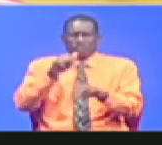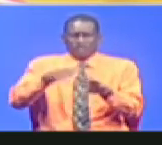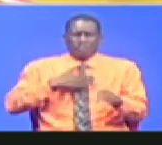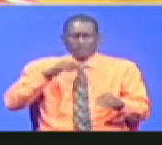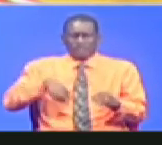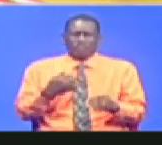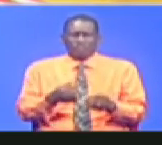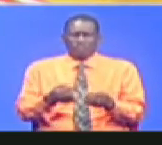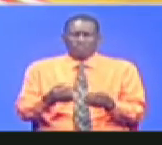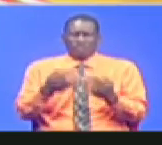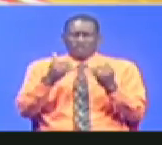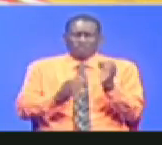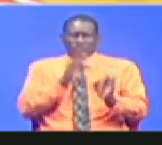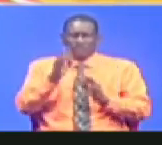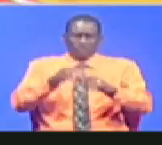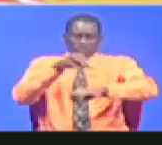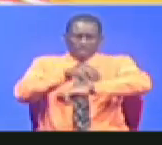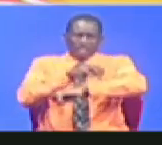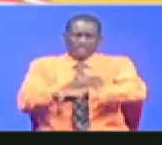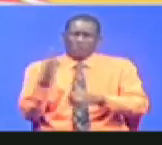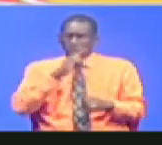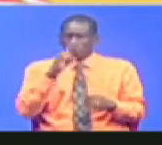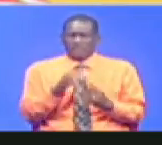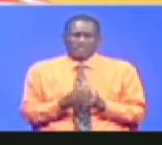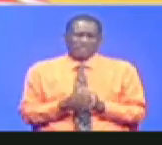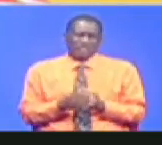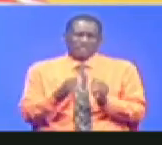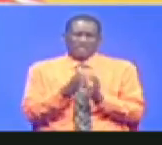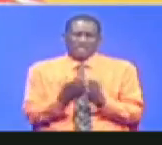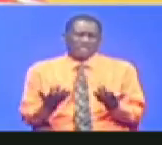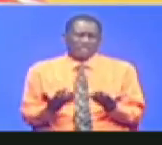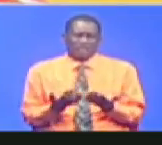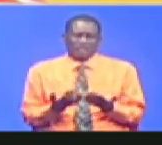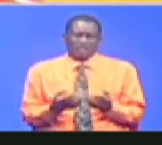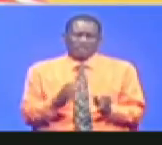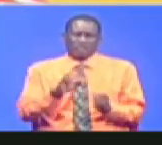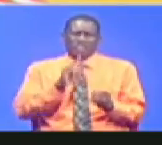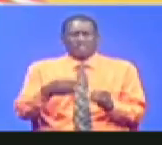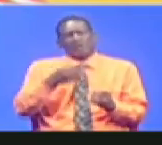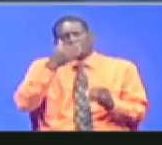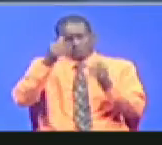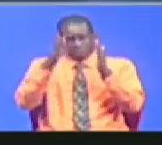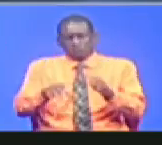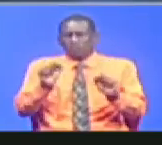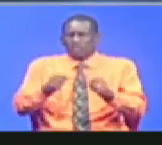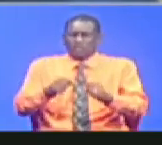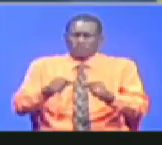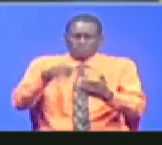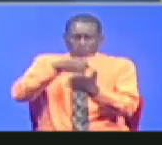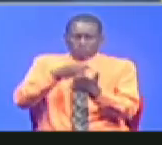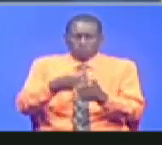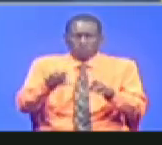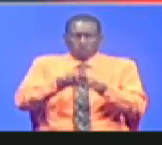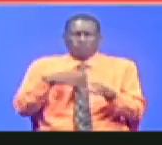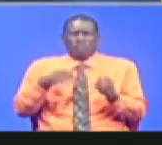the thing is that if the injury will be worse and they think that there is a better person who can fit in, I'll be also